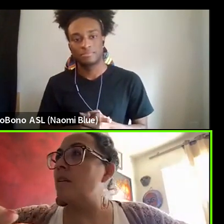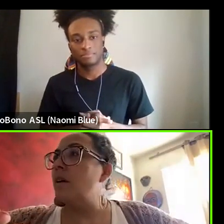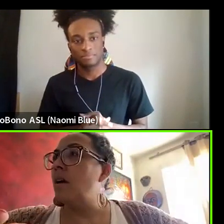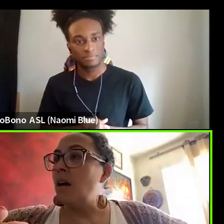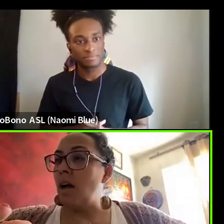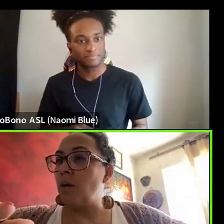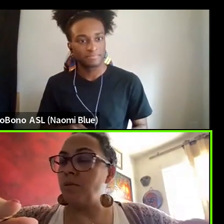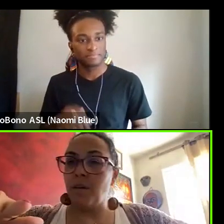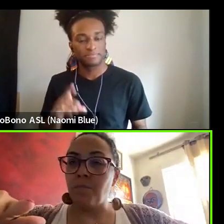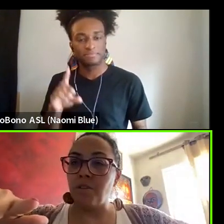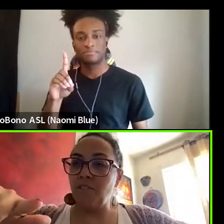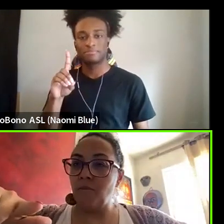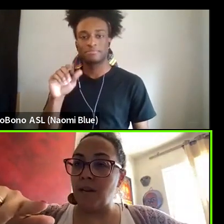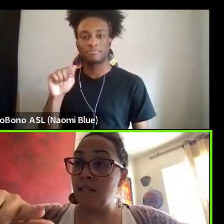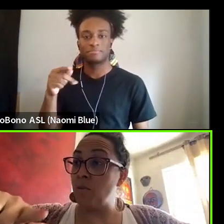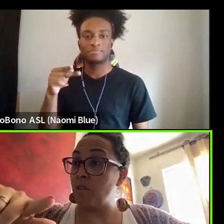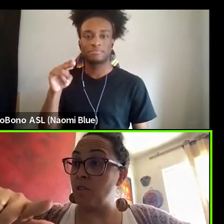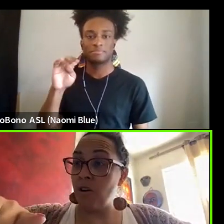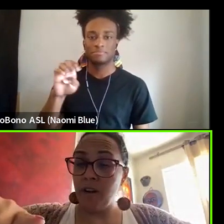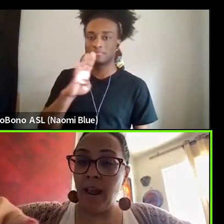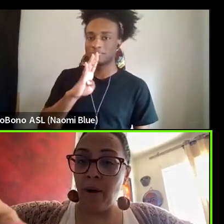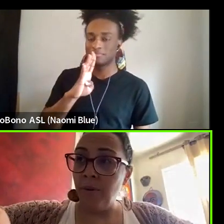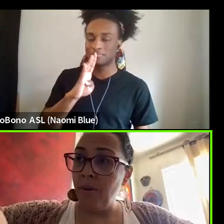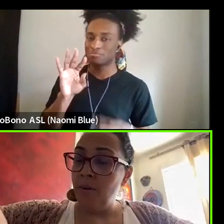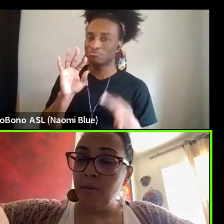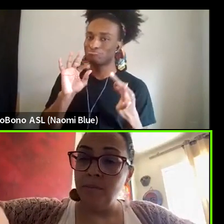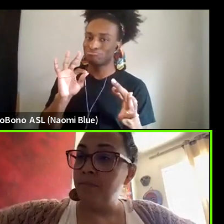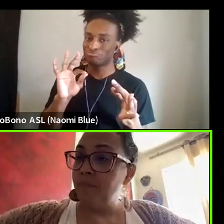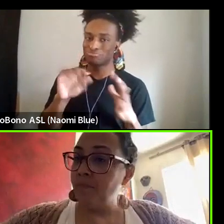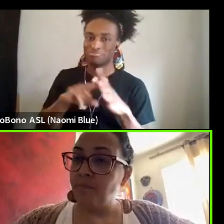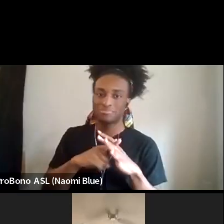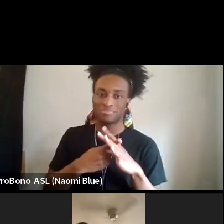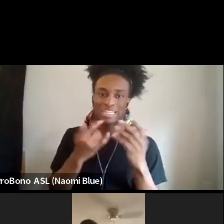Perfect. I will time those 7 minutes. We'll start now.